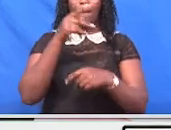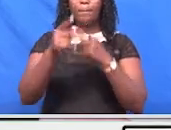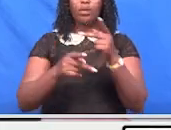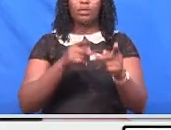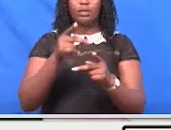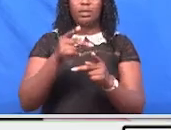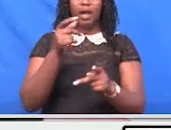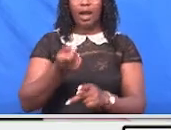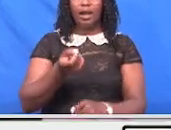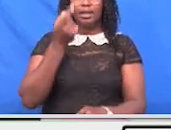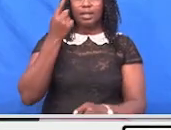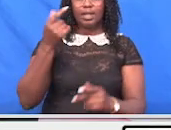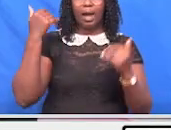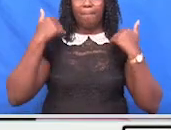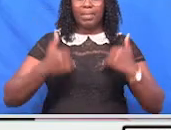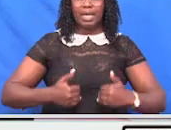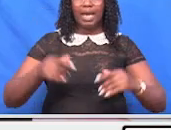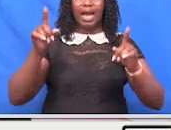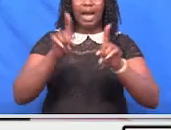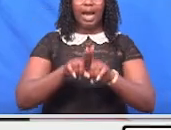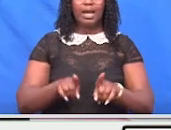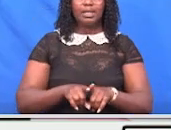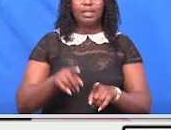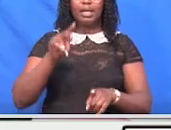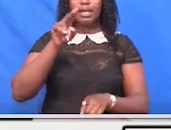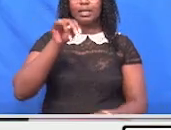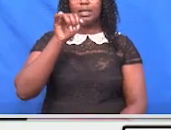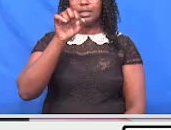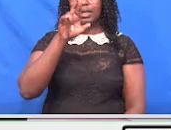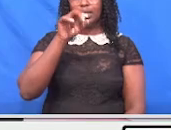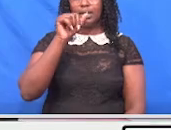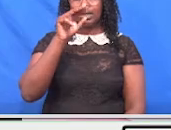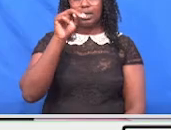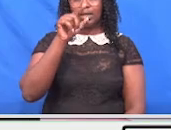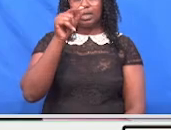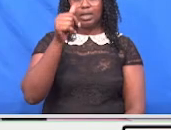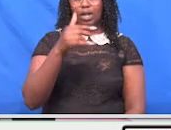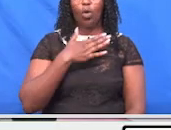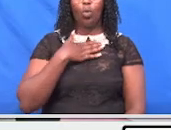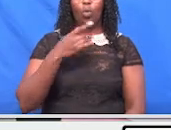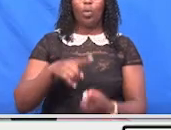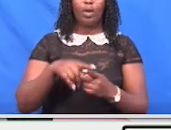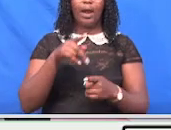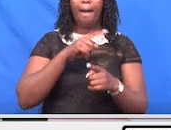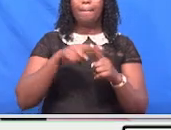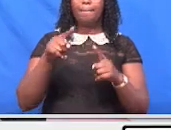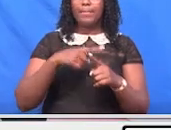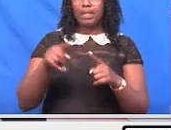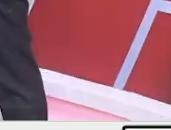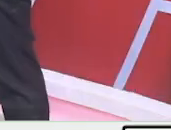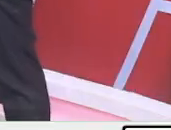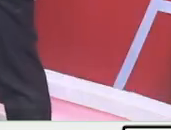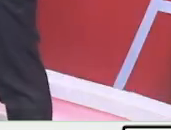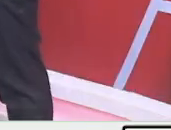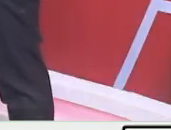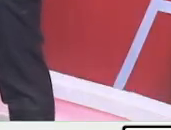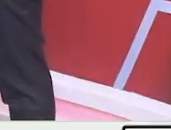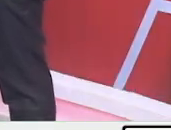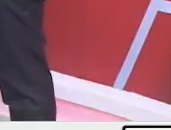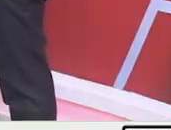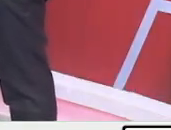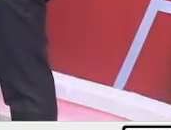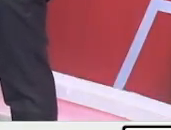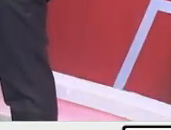understanding. I, as Nyaringita, want to have a pencil branded with my name. Yes. What do I need to know on this? So